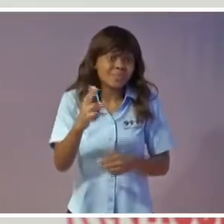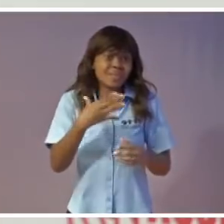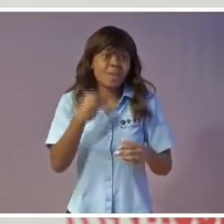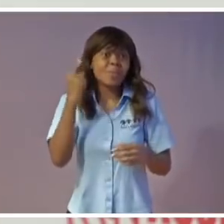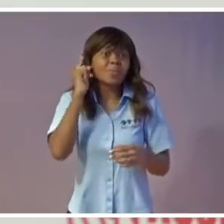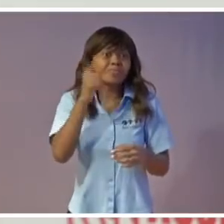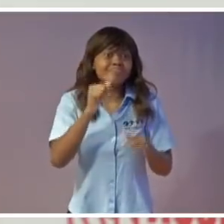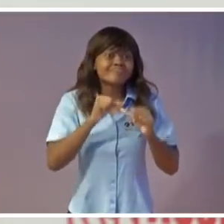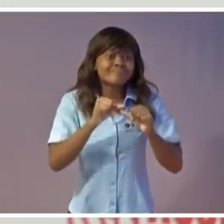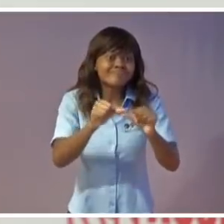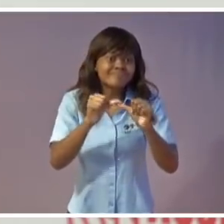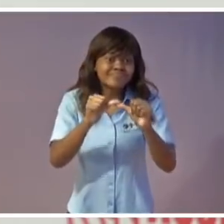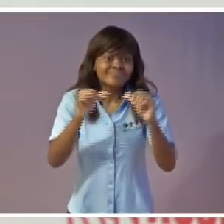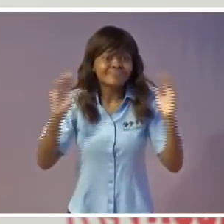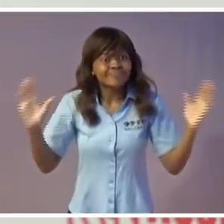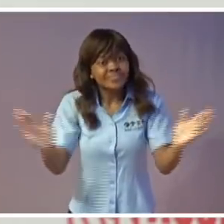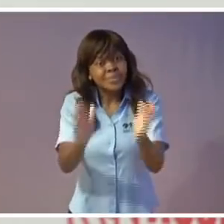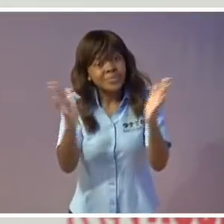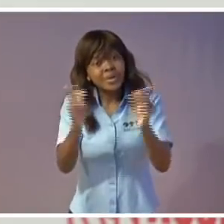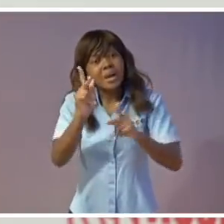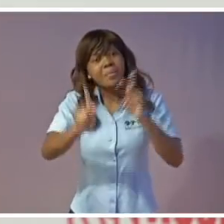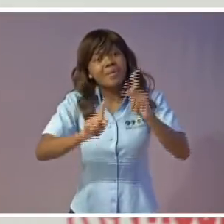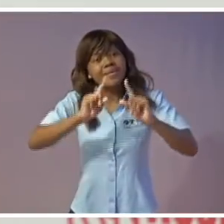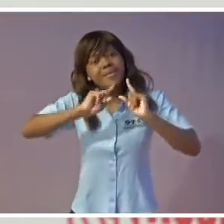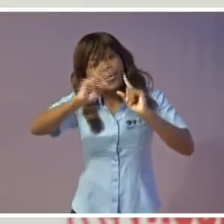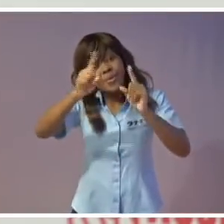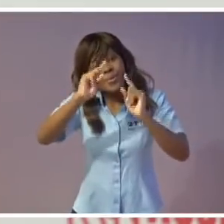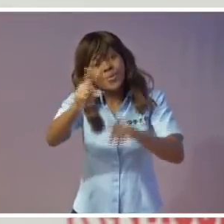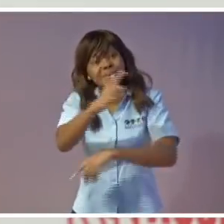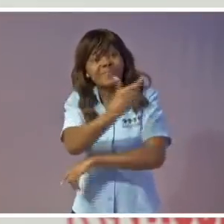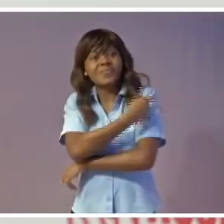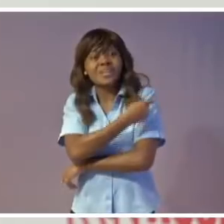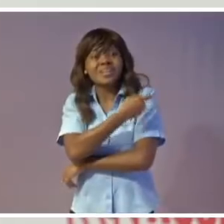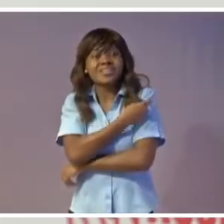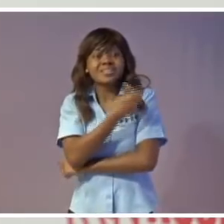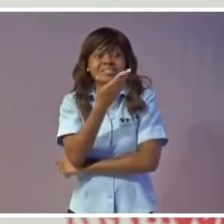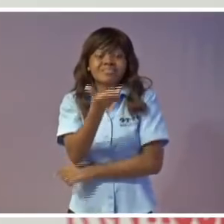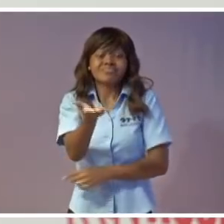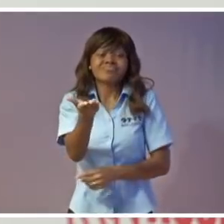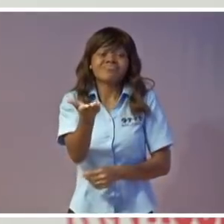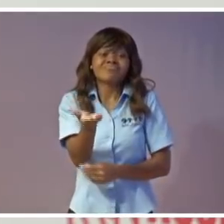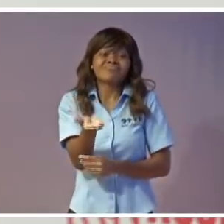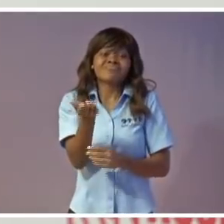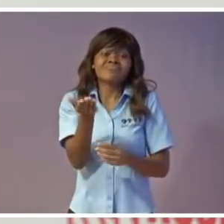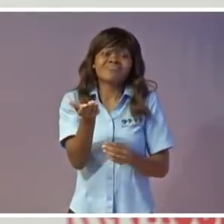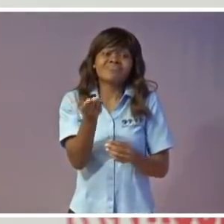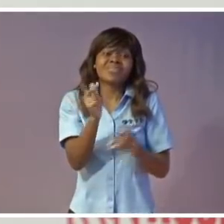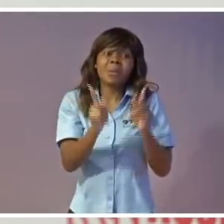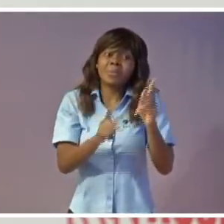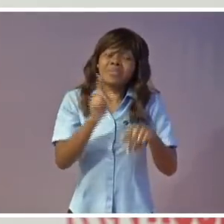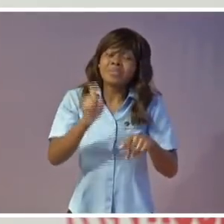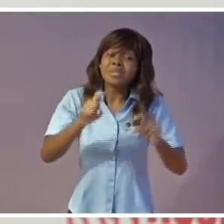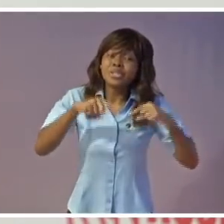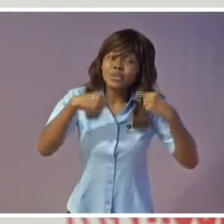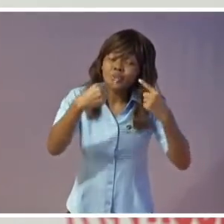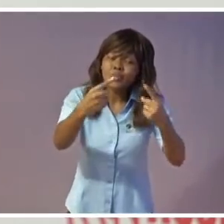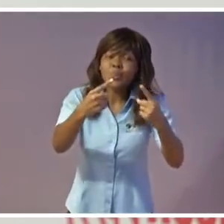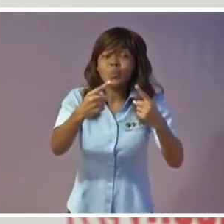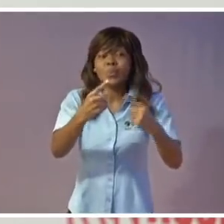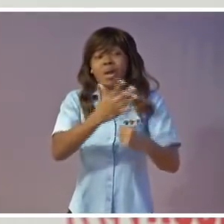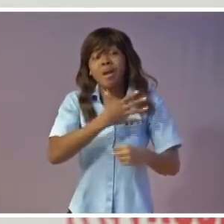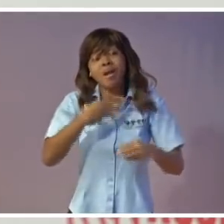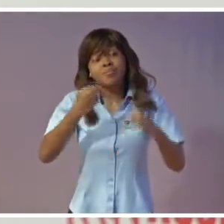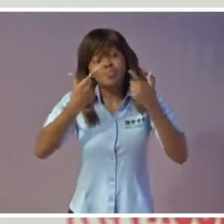available, but the onus is on the population and on our public to have and exercise